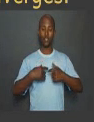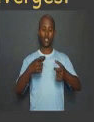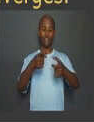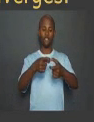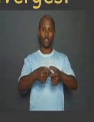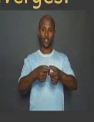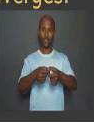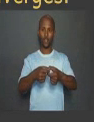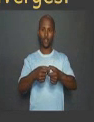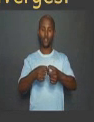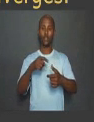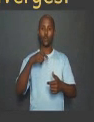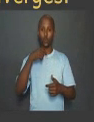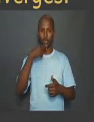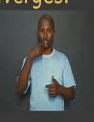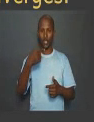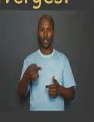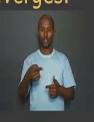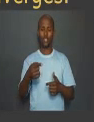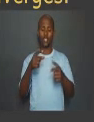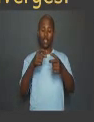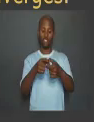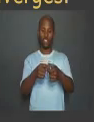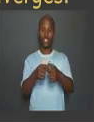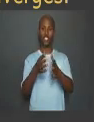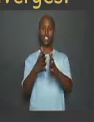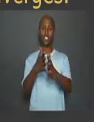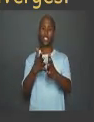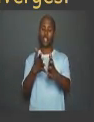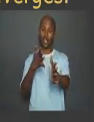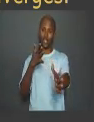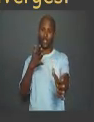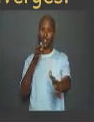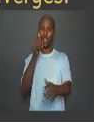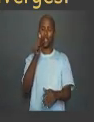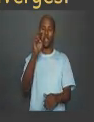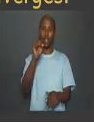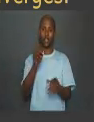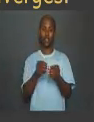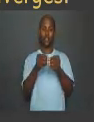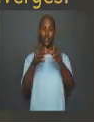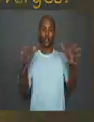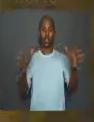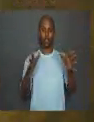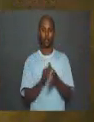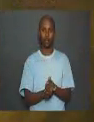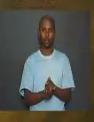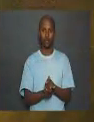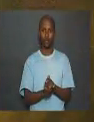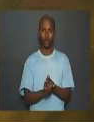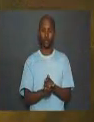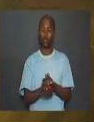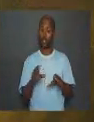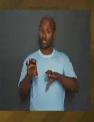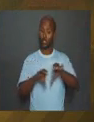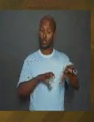infinite, we say that the infinite series an diverges. Let us